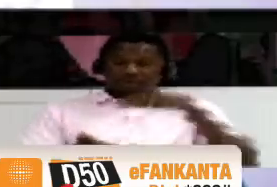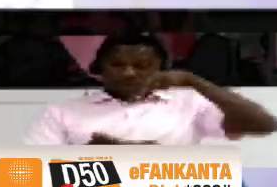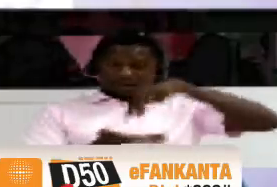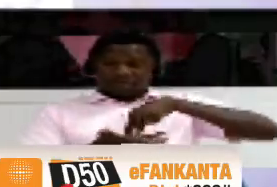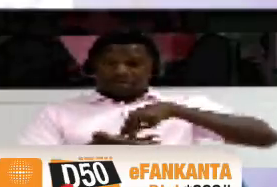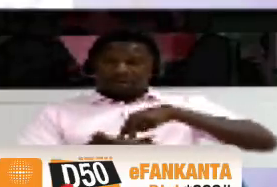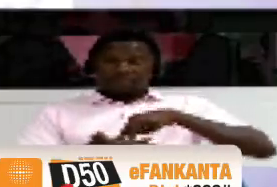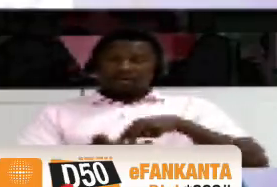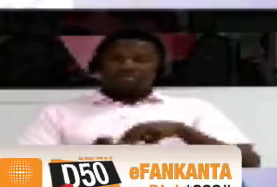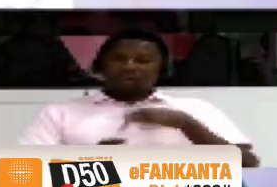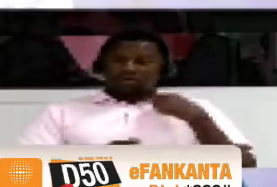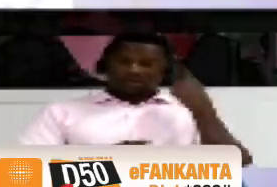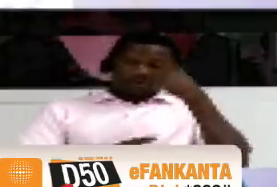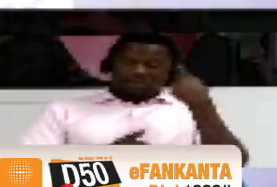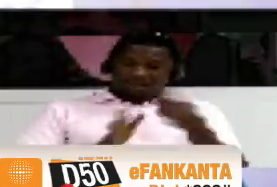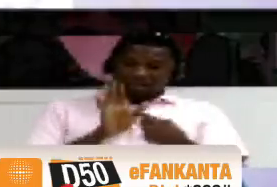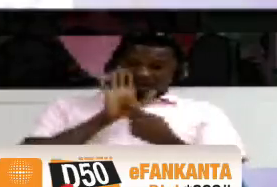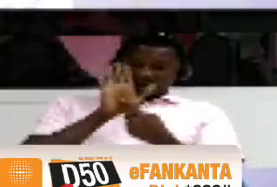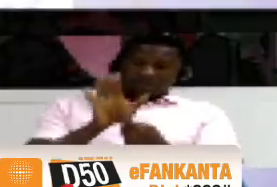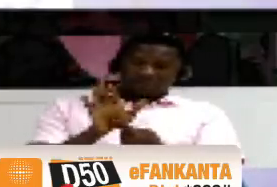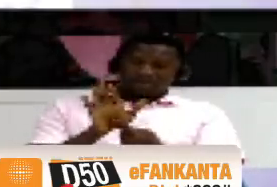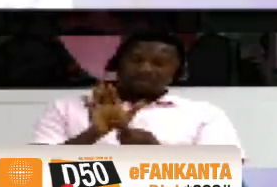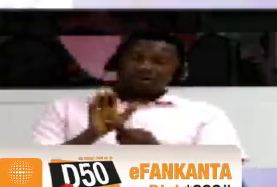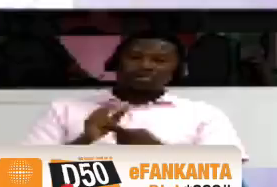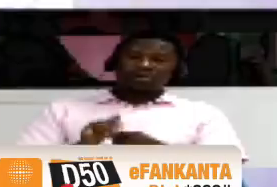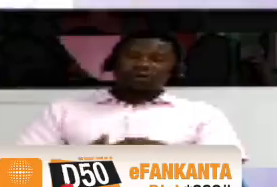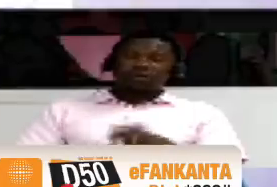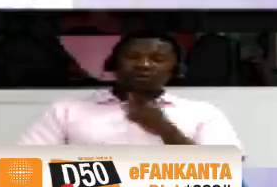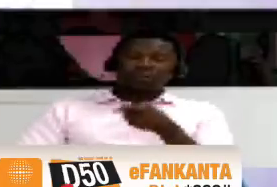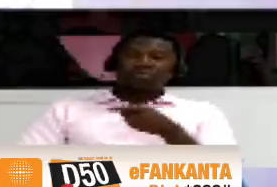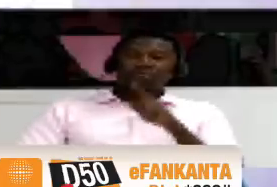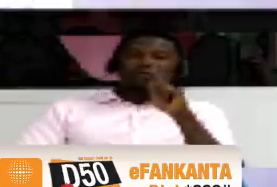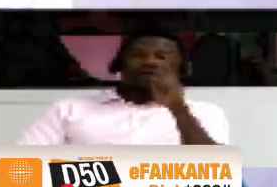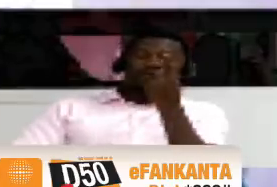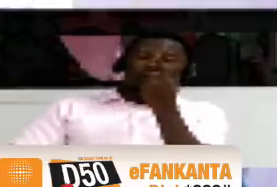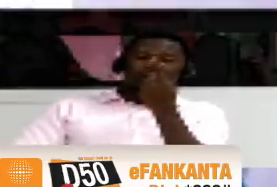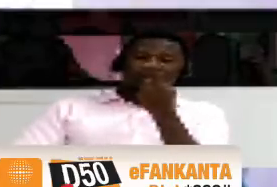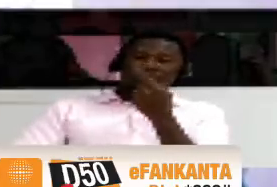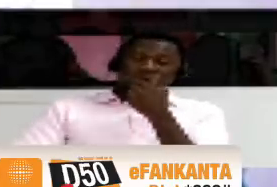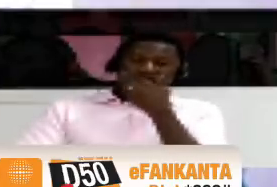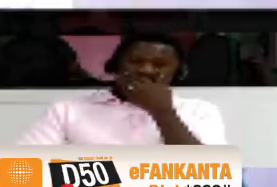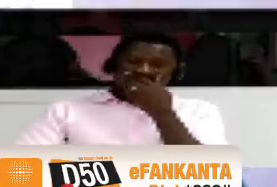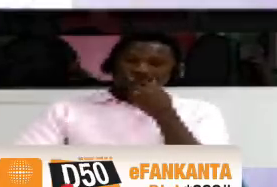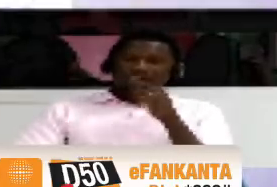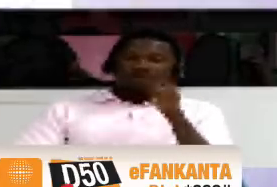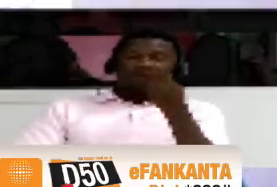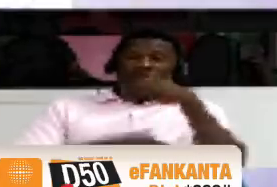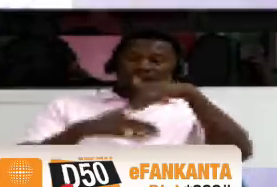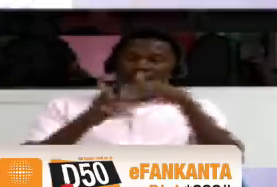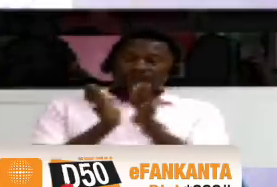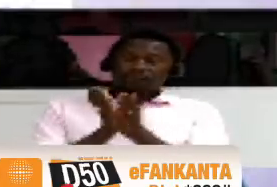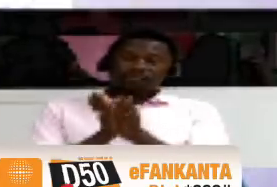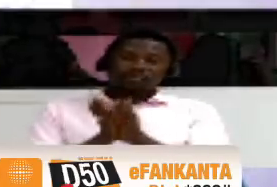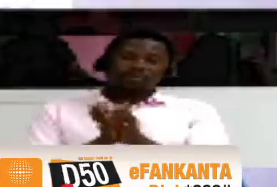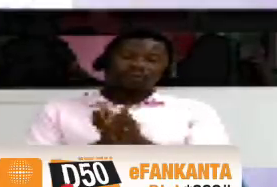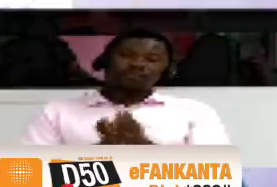present at the identification was First Class